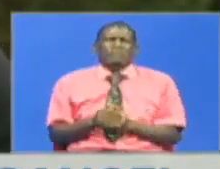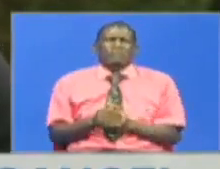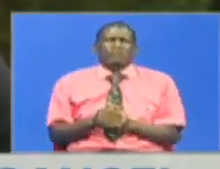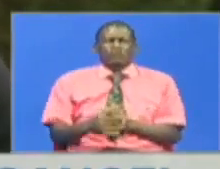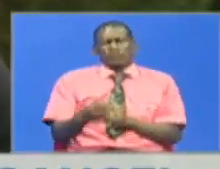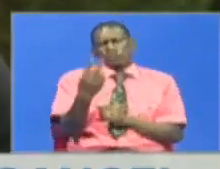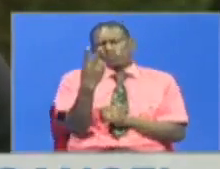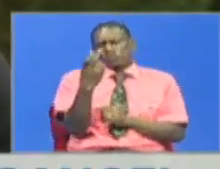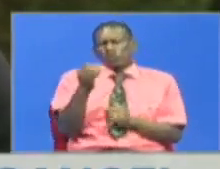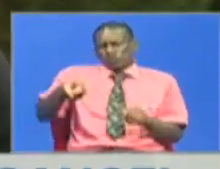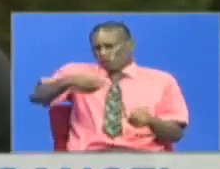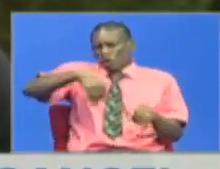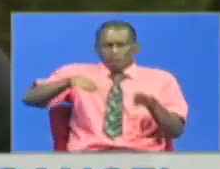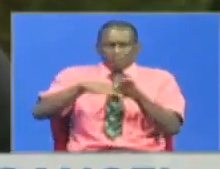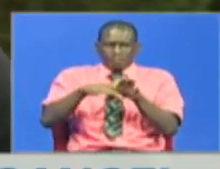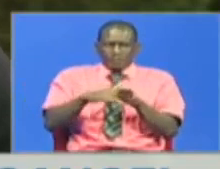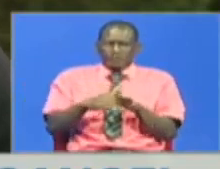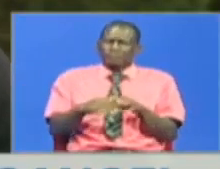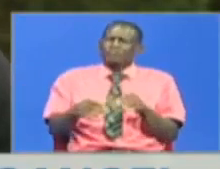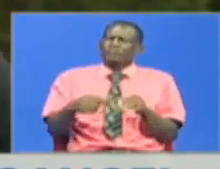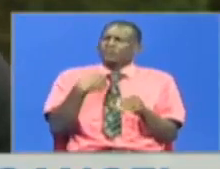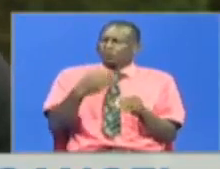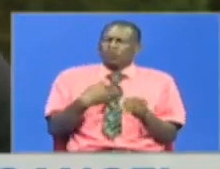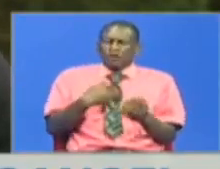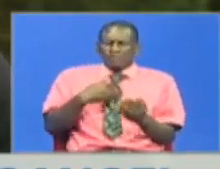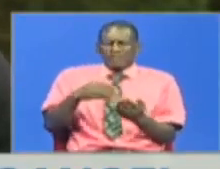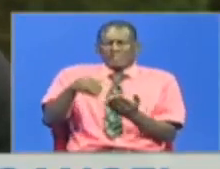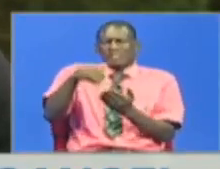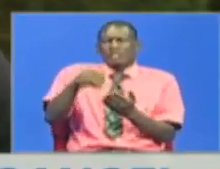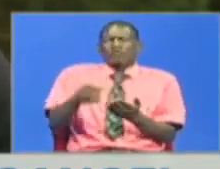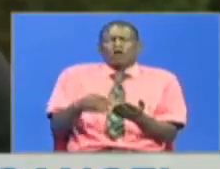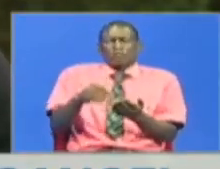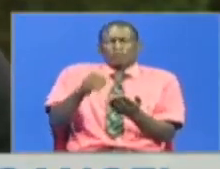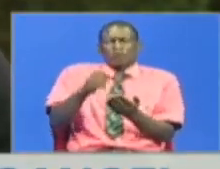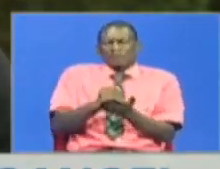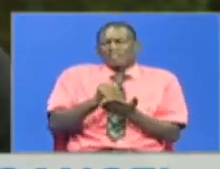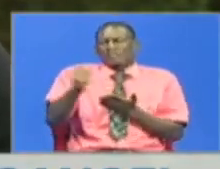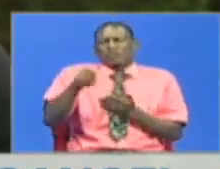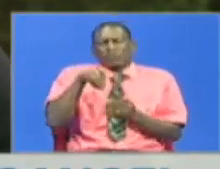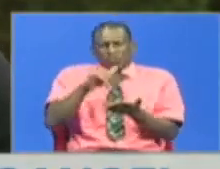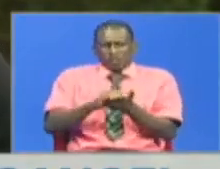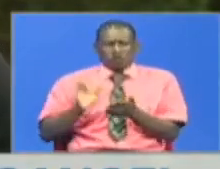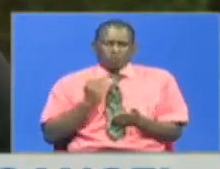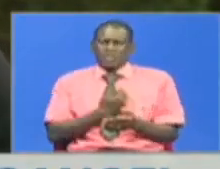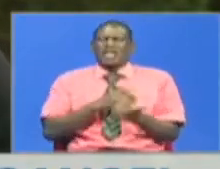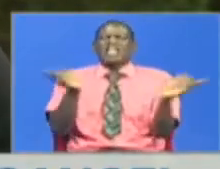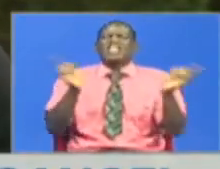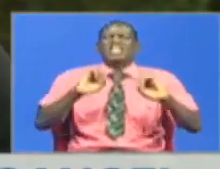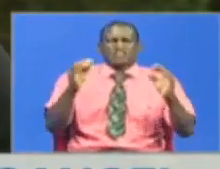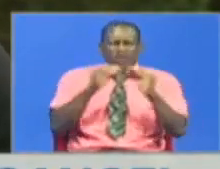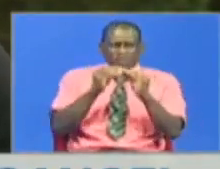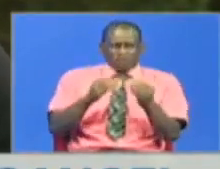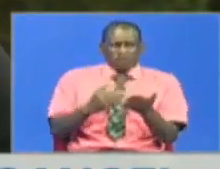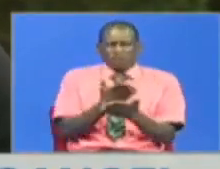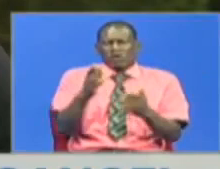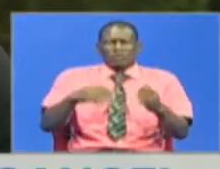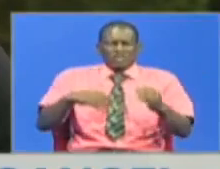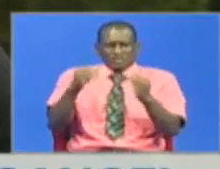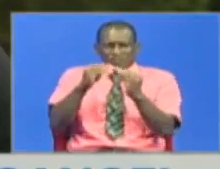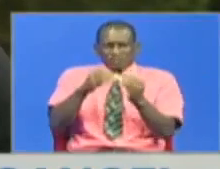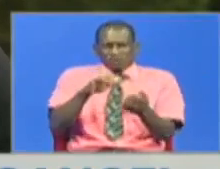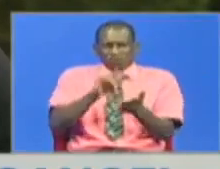two of our members who had been seconded to that conferment committee did not sit throughout the proceedings of